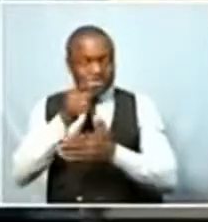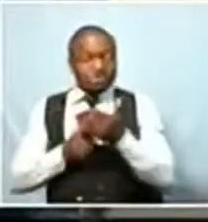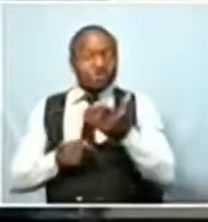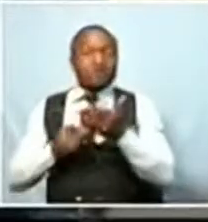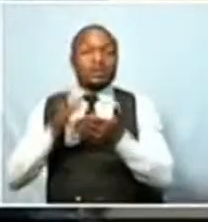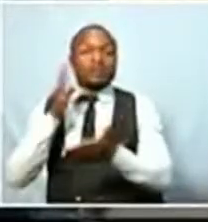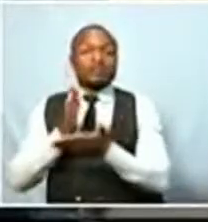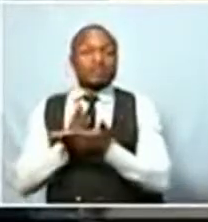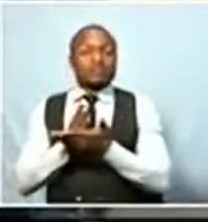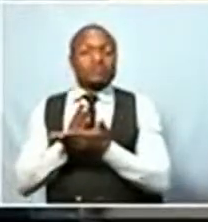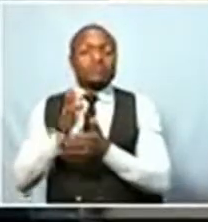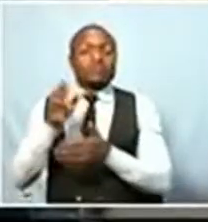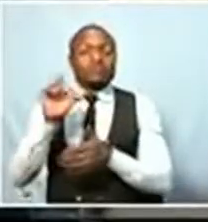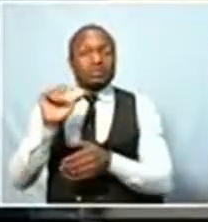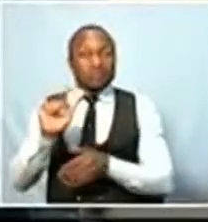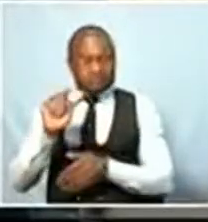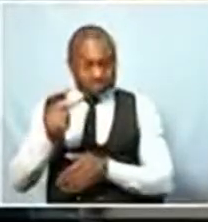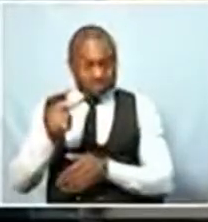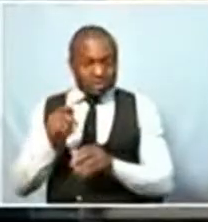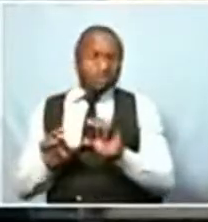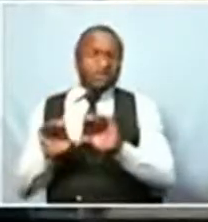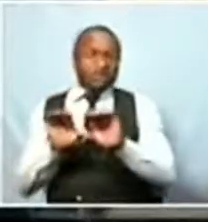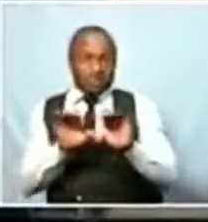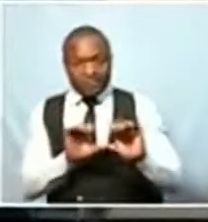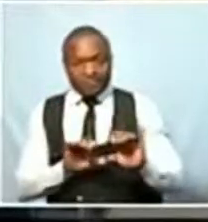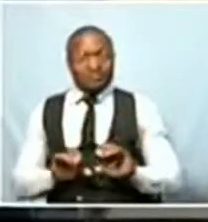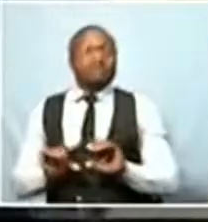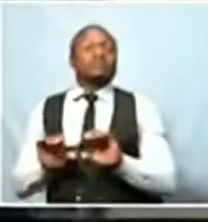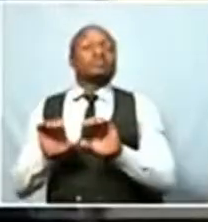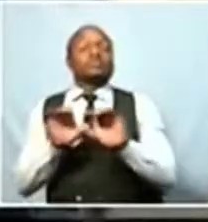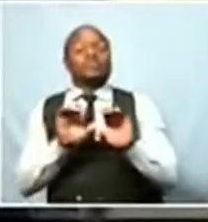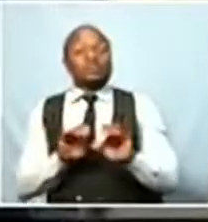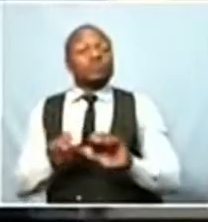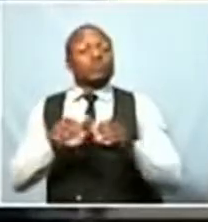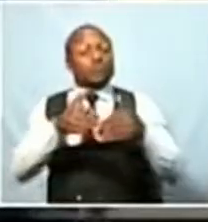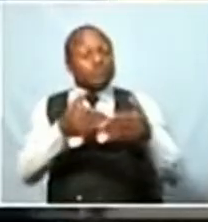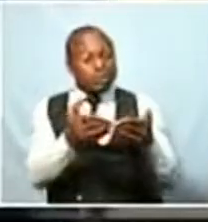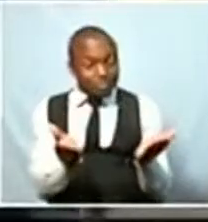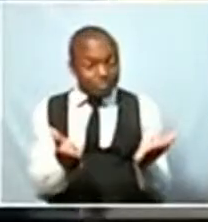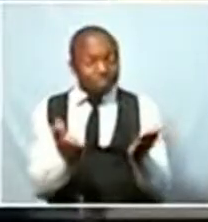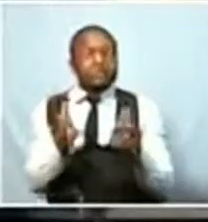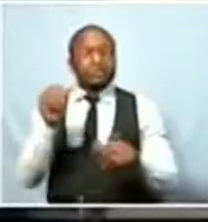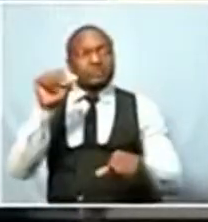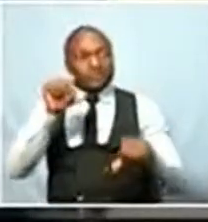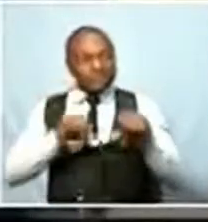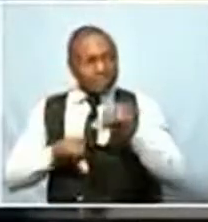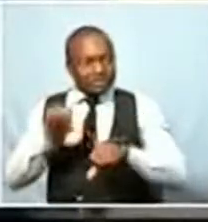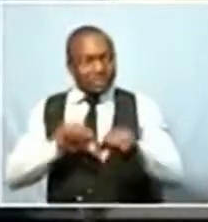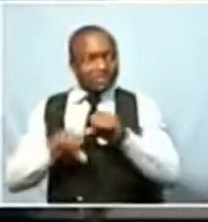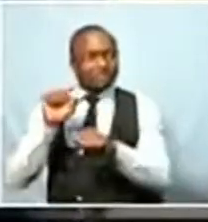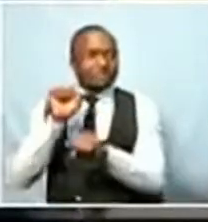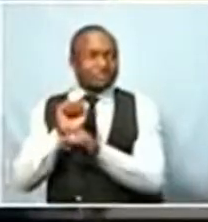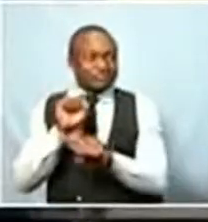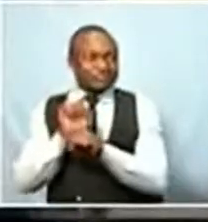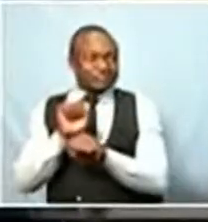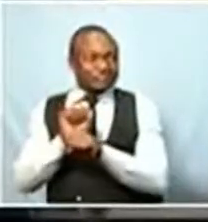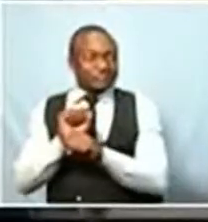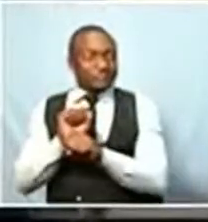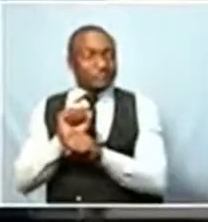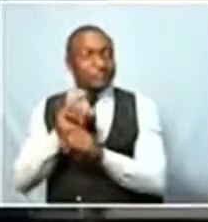probably undertaking those audit assignments for a